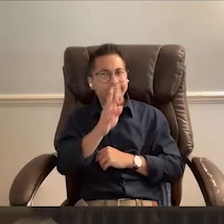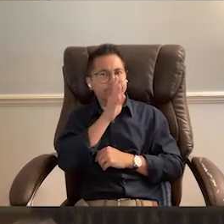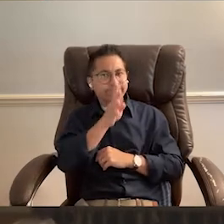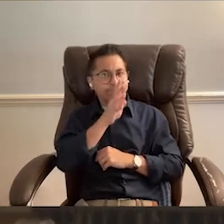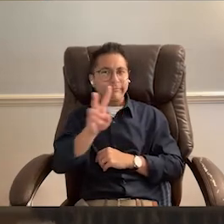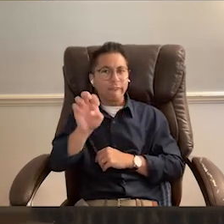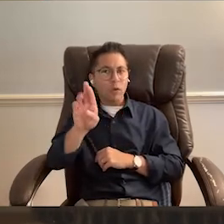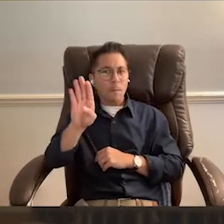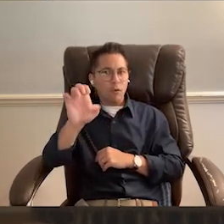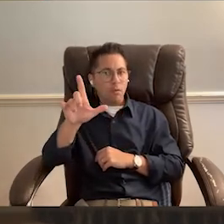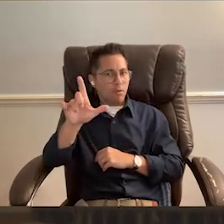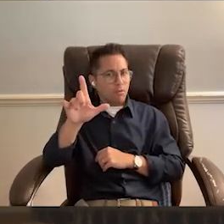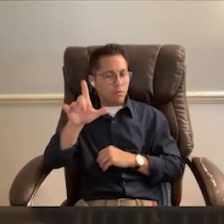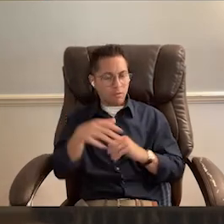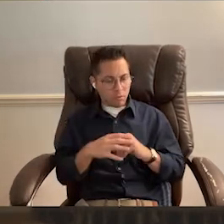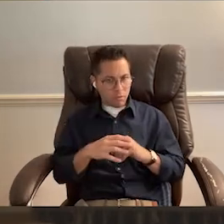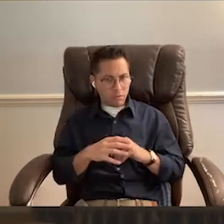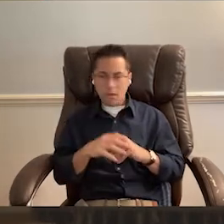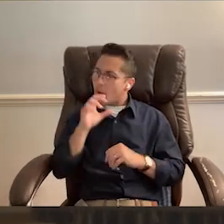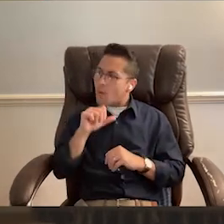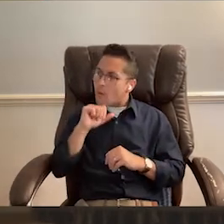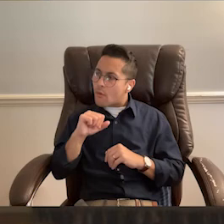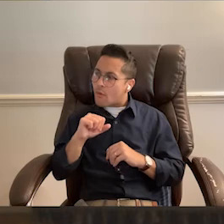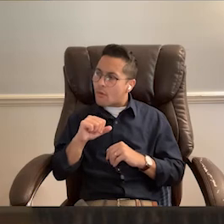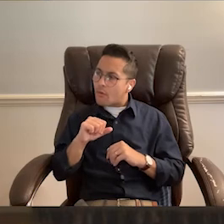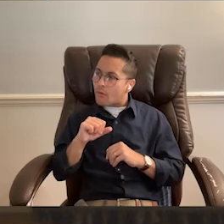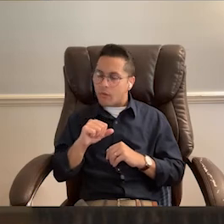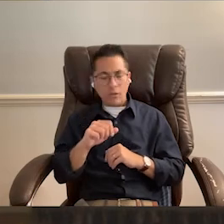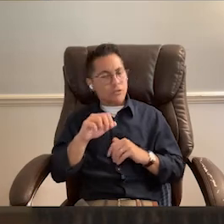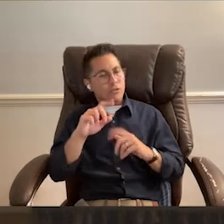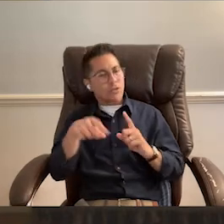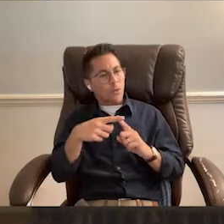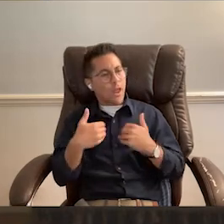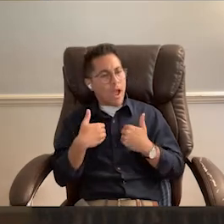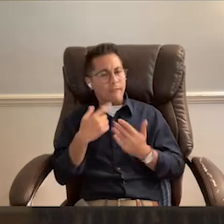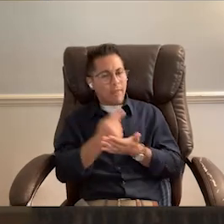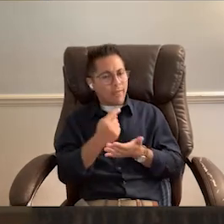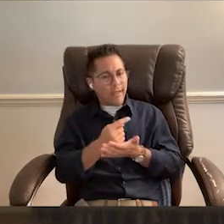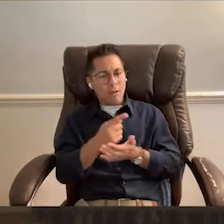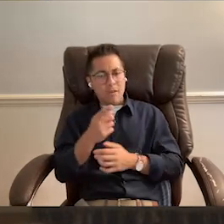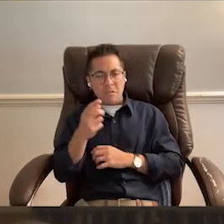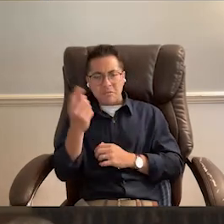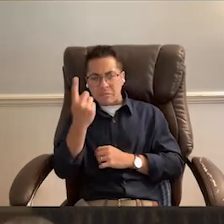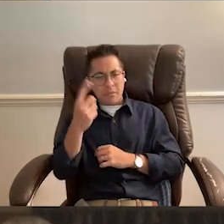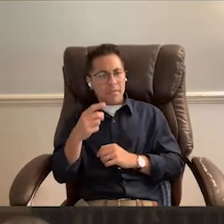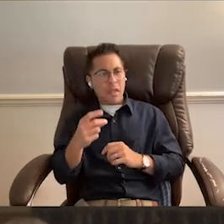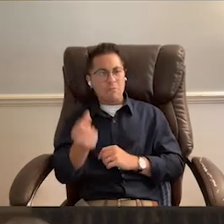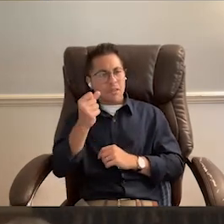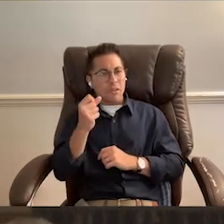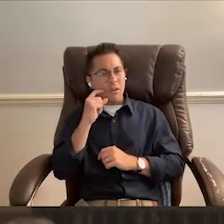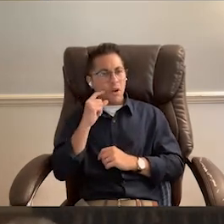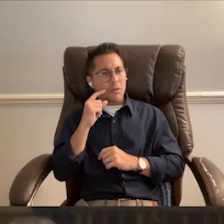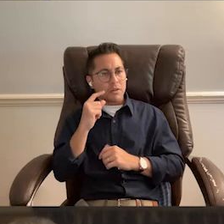disorder, and both of them are not very verbal. So whenever How old are we they? try to